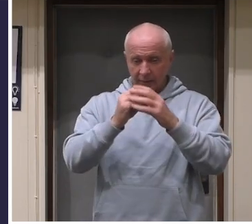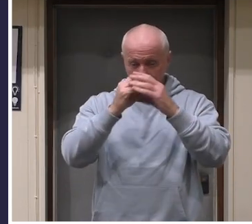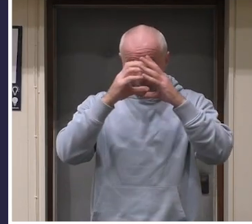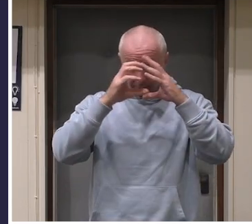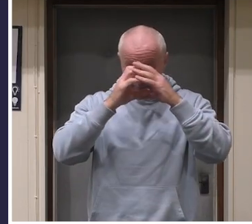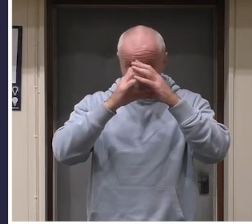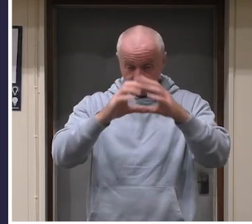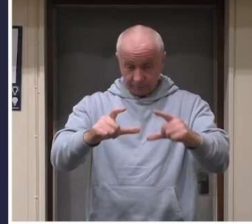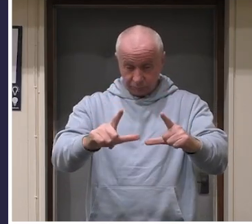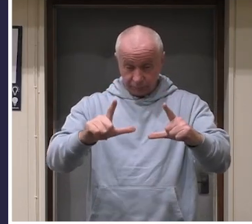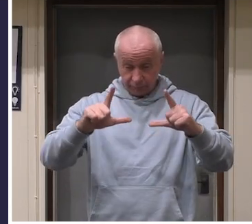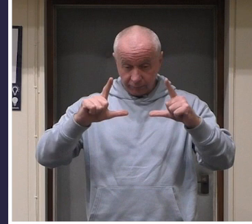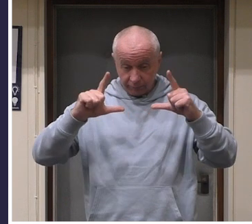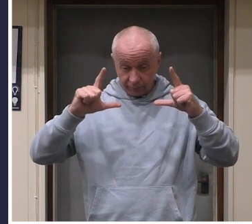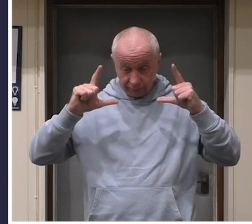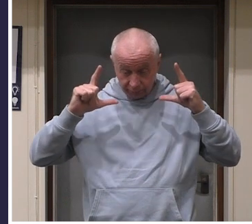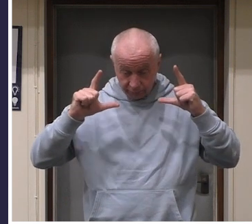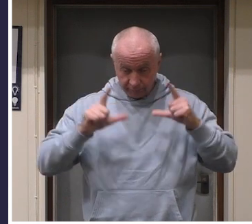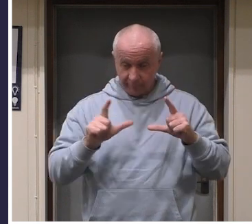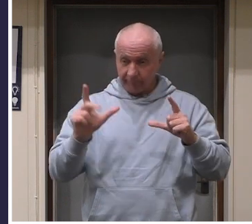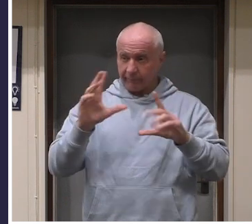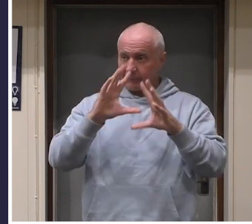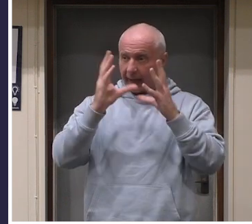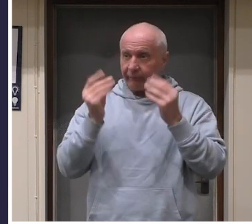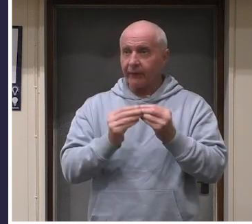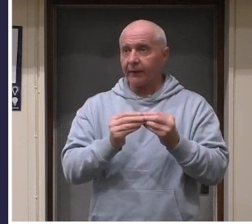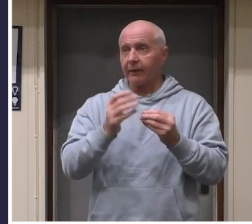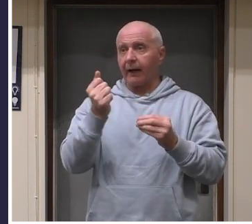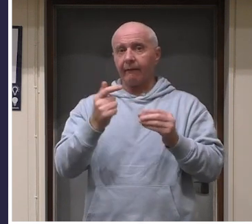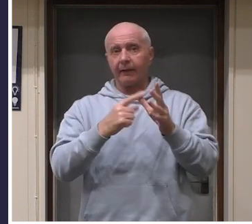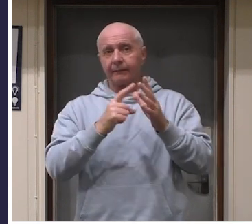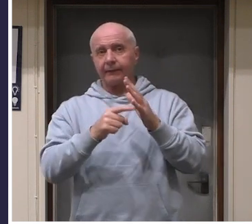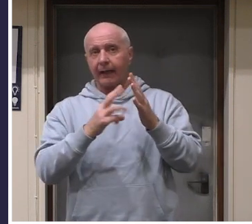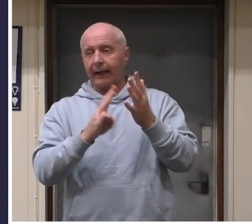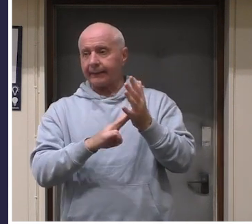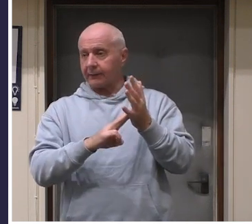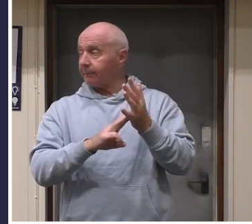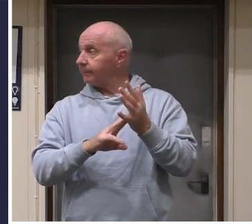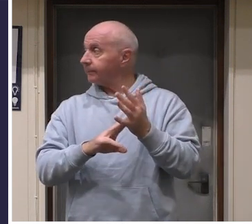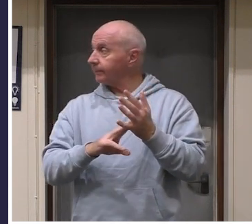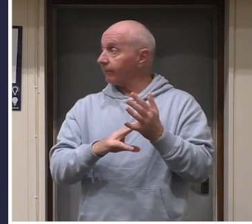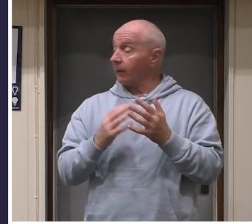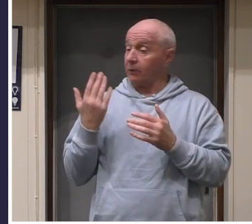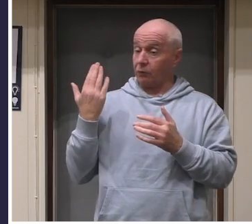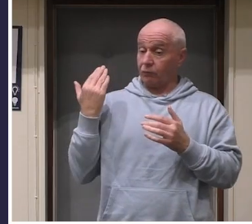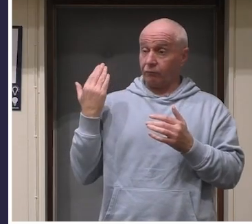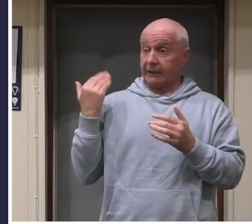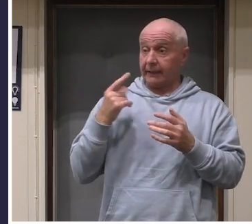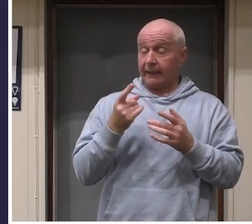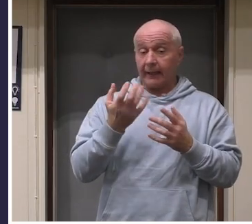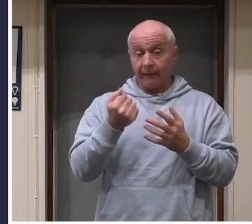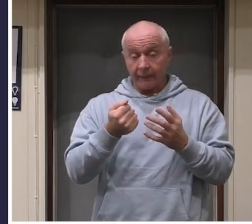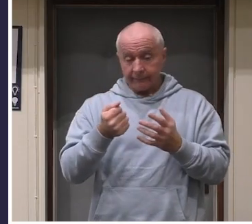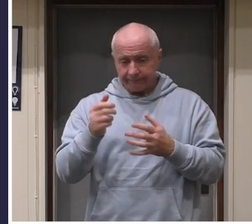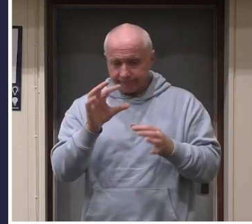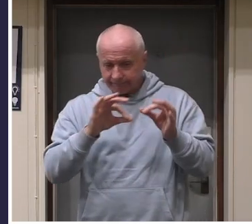enough, you would see that everything in this universe is made of atoms. And very recently, we've done experiments